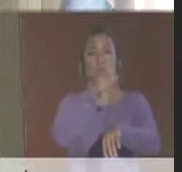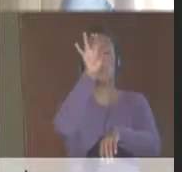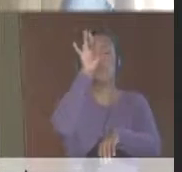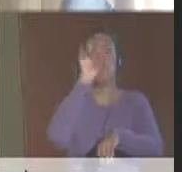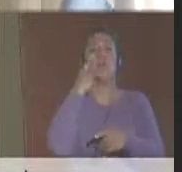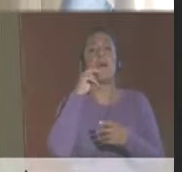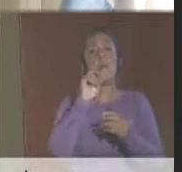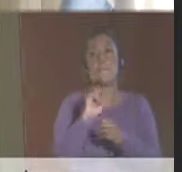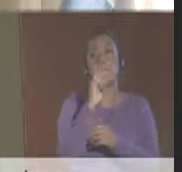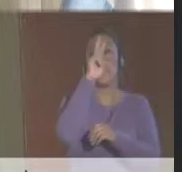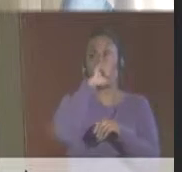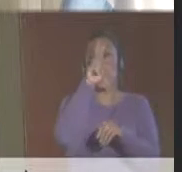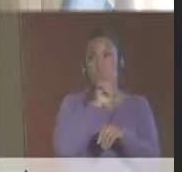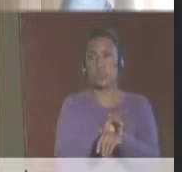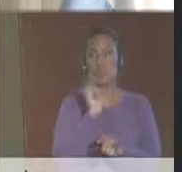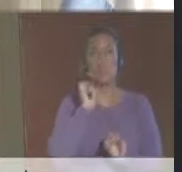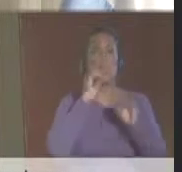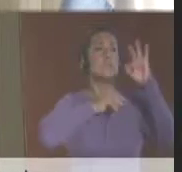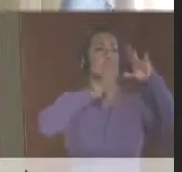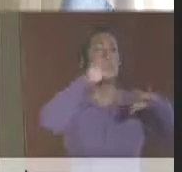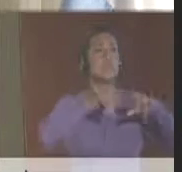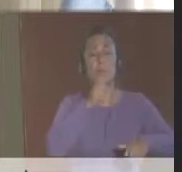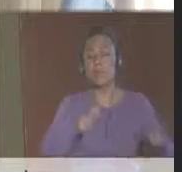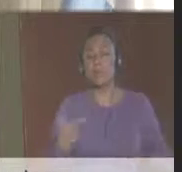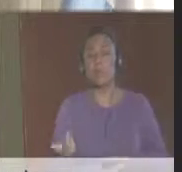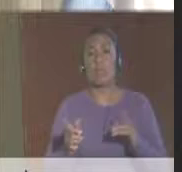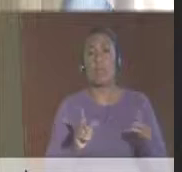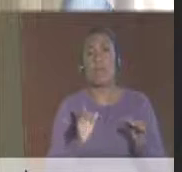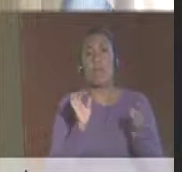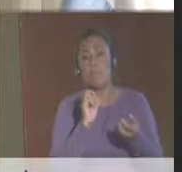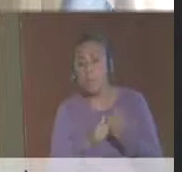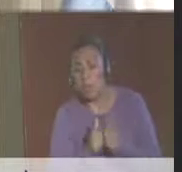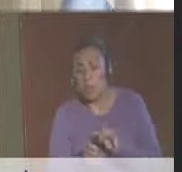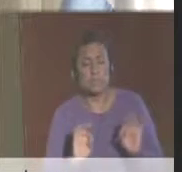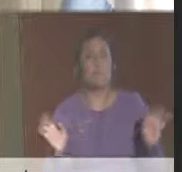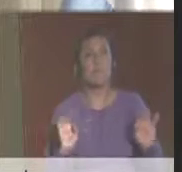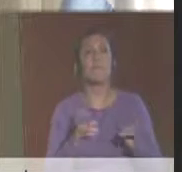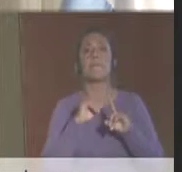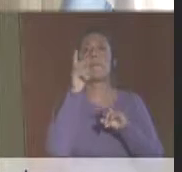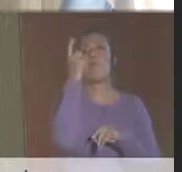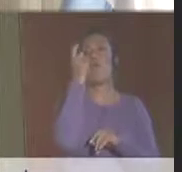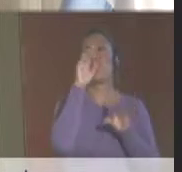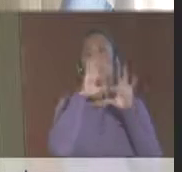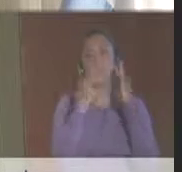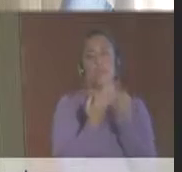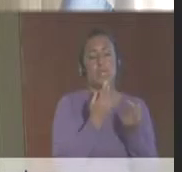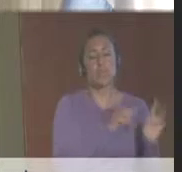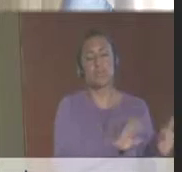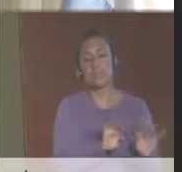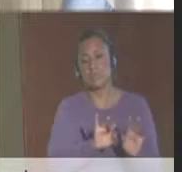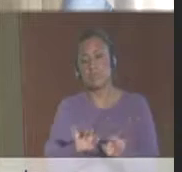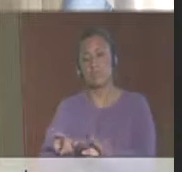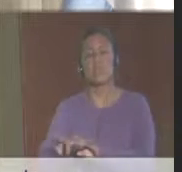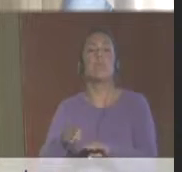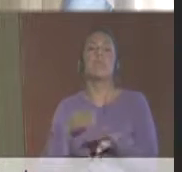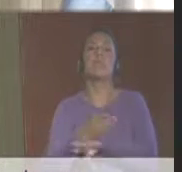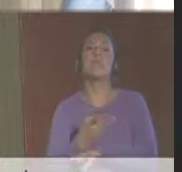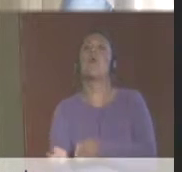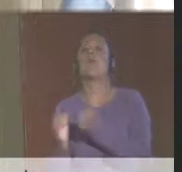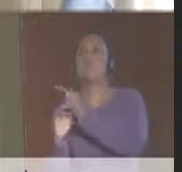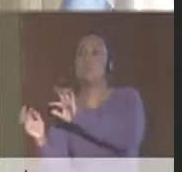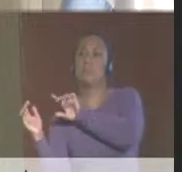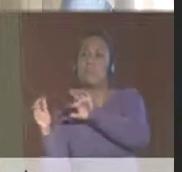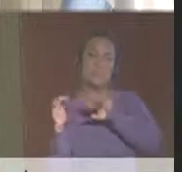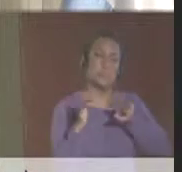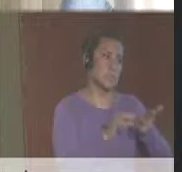of 180 millimeters and no victims. First 240 millimeters in the first 2 hours. There were no victims.